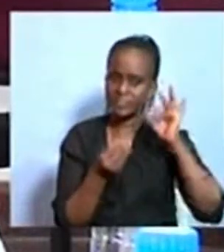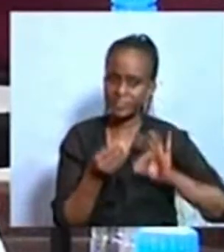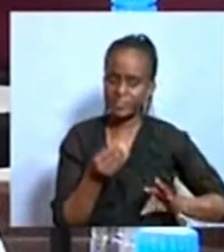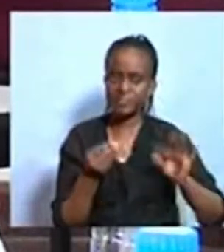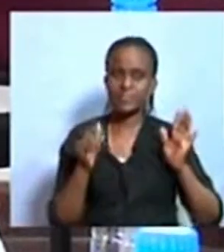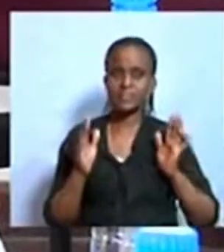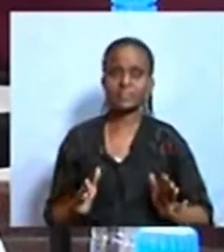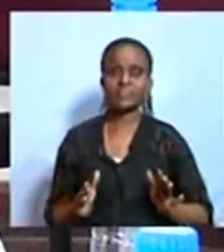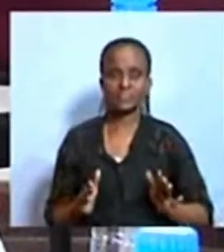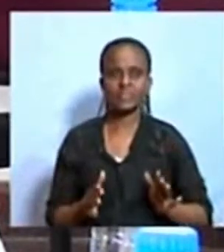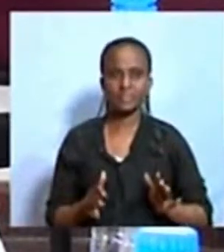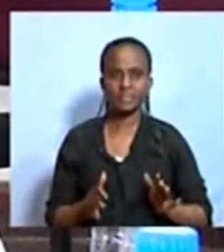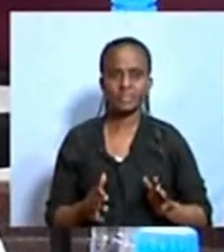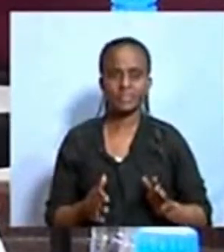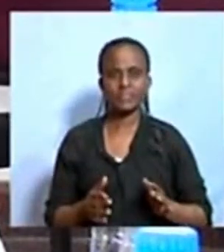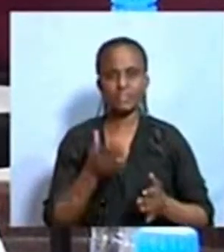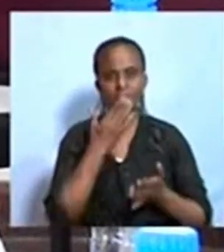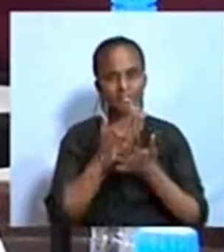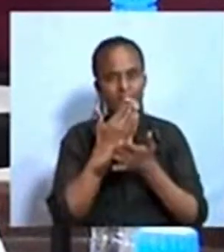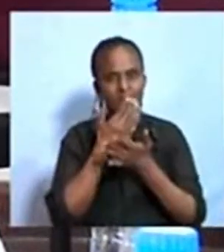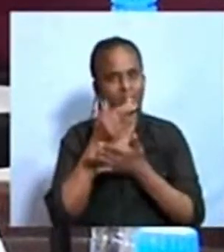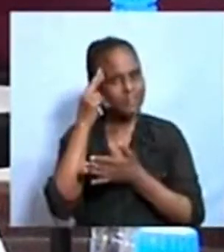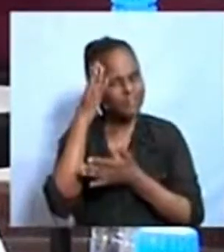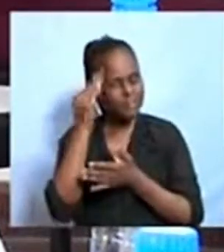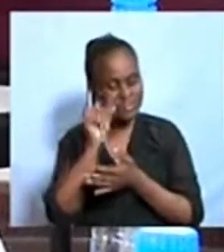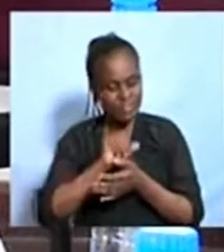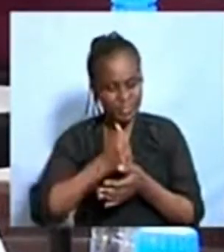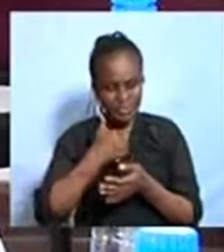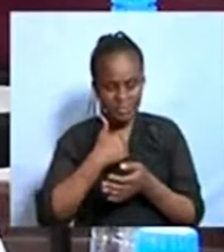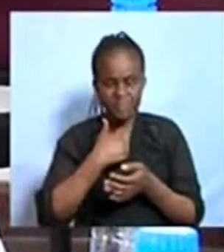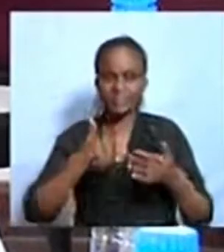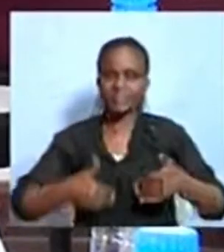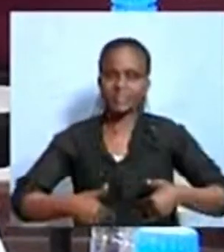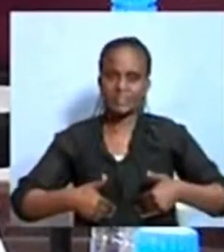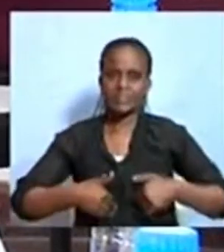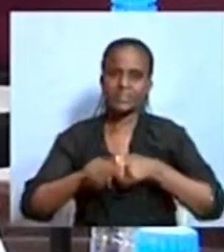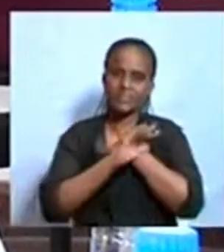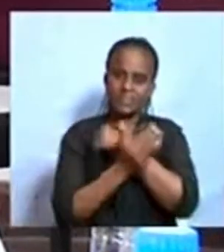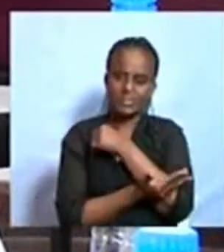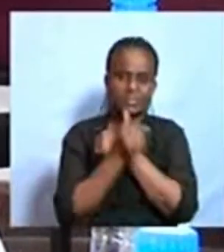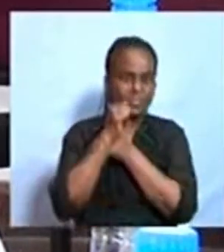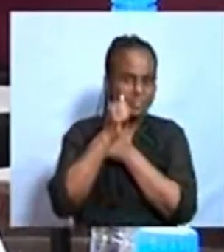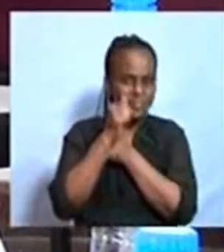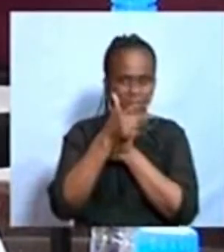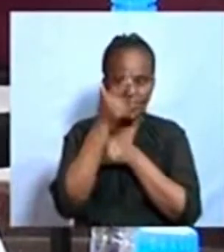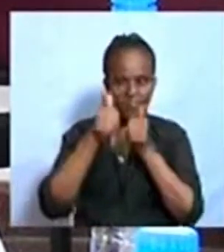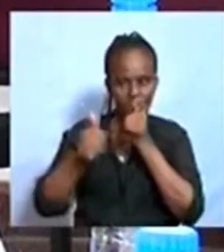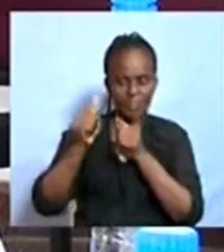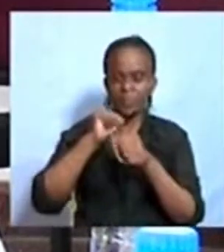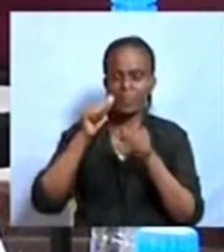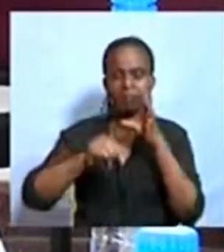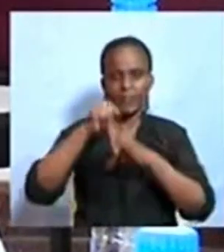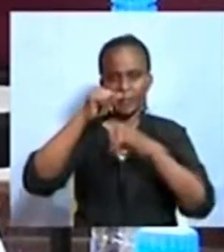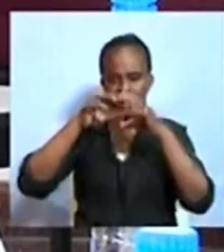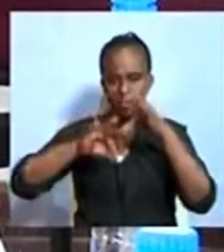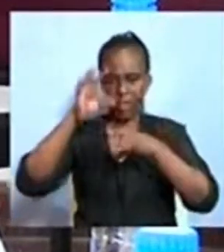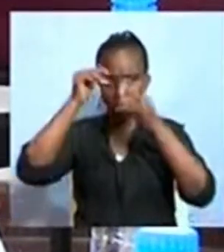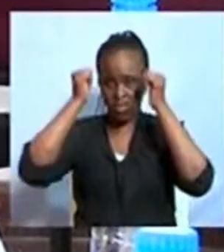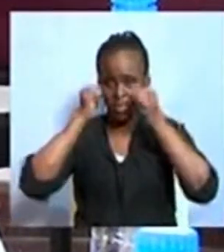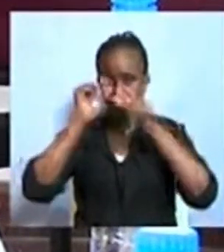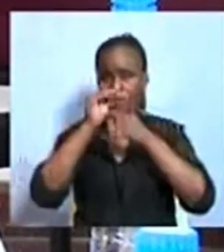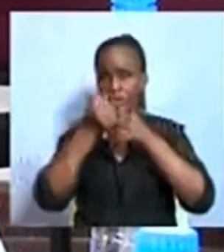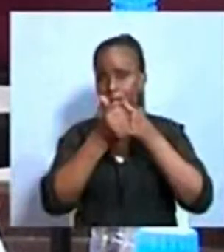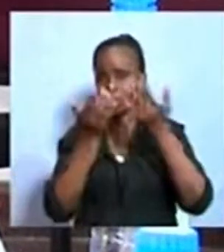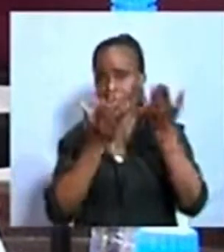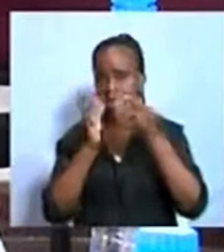beneficiaries. There's really no good reason why we should have an adolescent falling pregnant because they couldn't find a condom or any other service, and yet